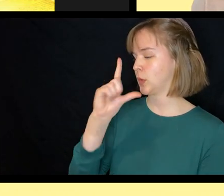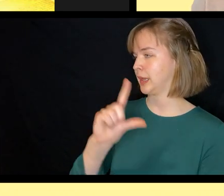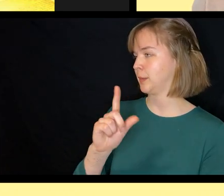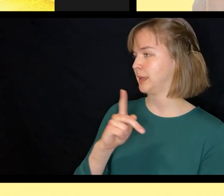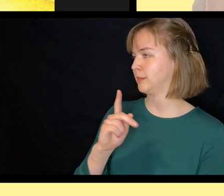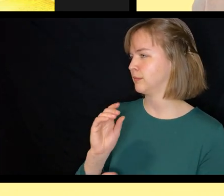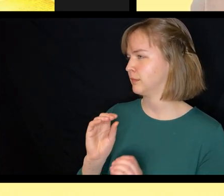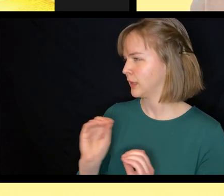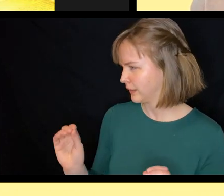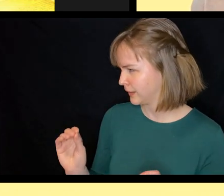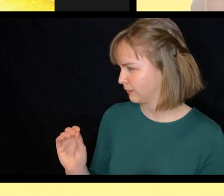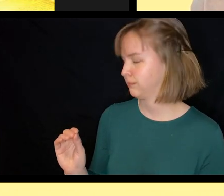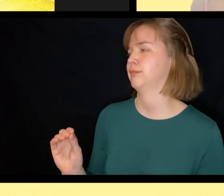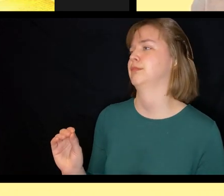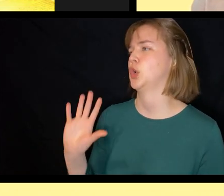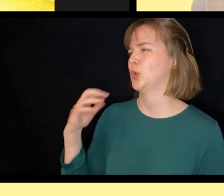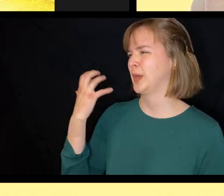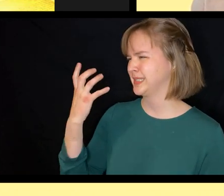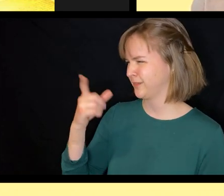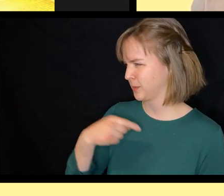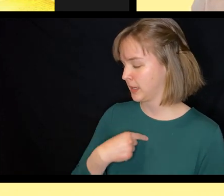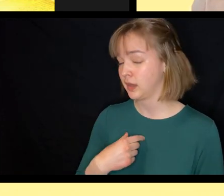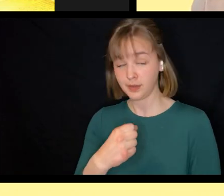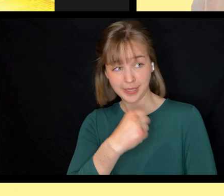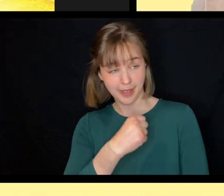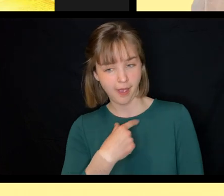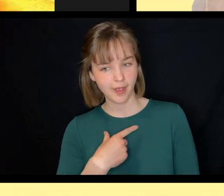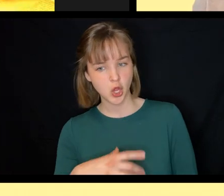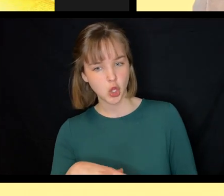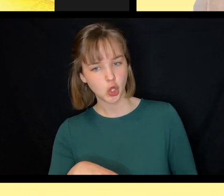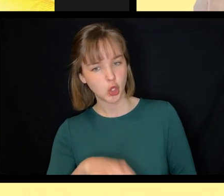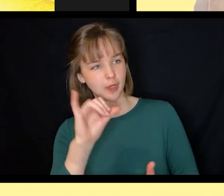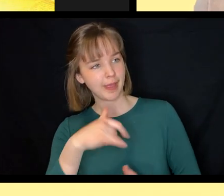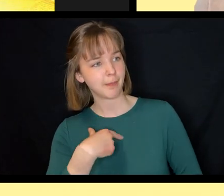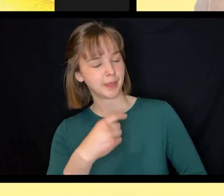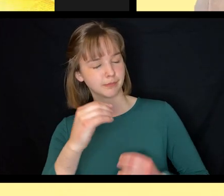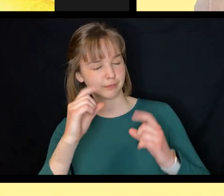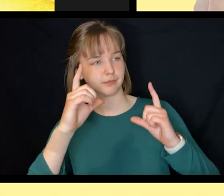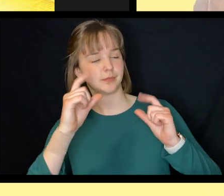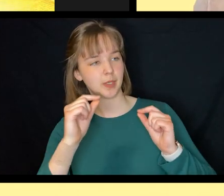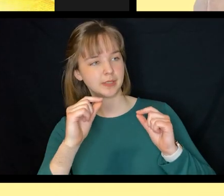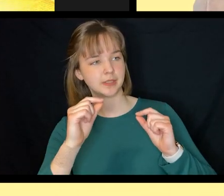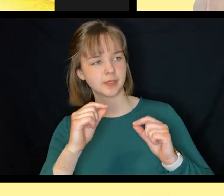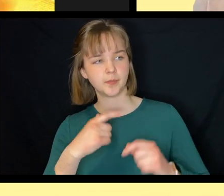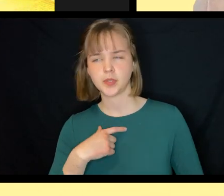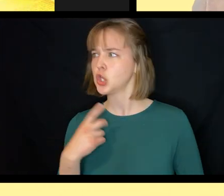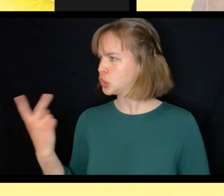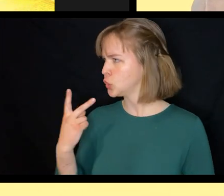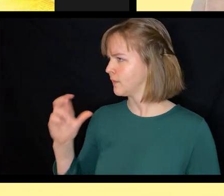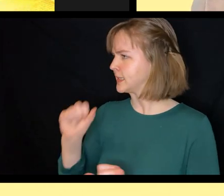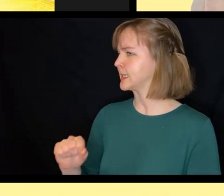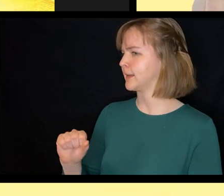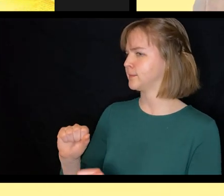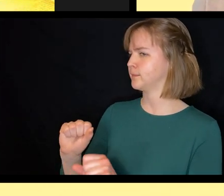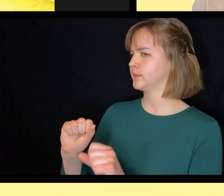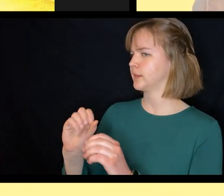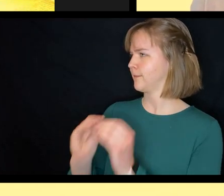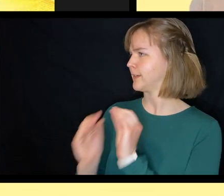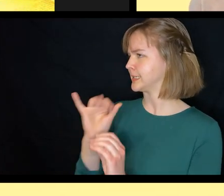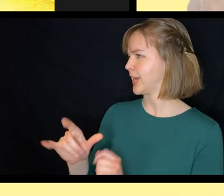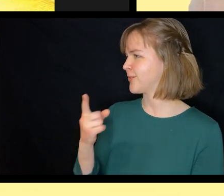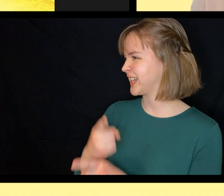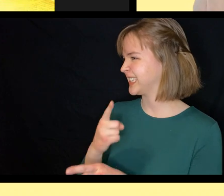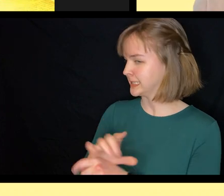That's crazy, actually. But yeah, I was surprised when I first found that out. Yeah, we can fix that. That's okay. We can